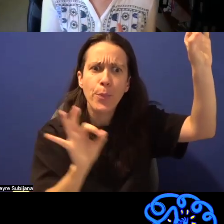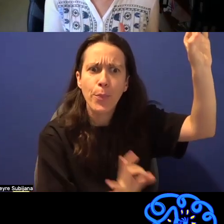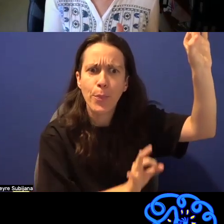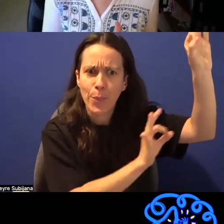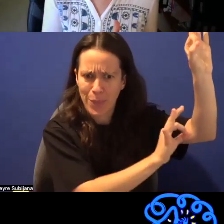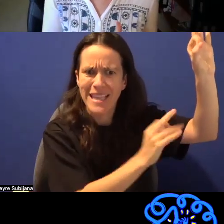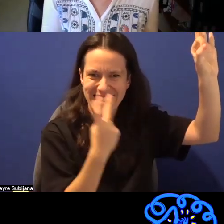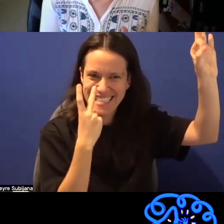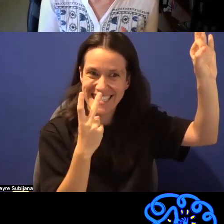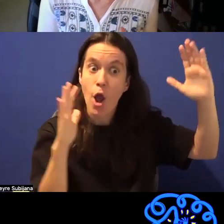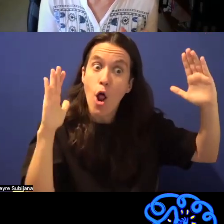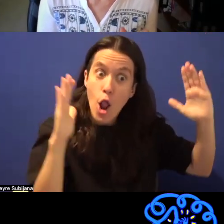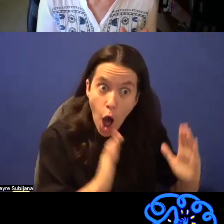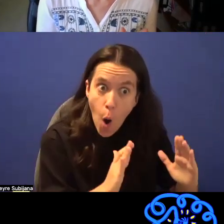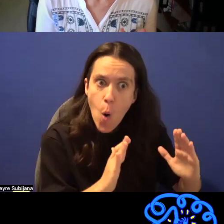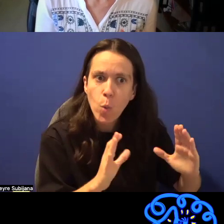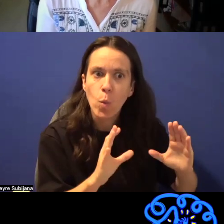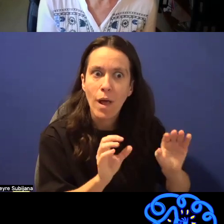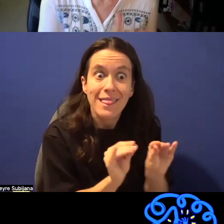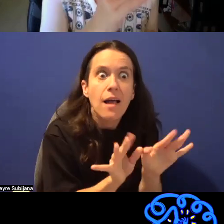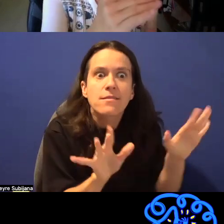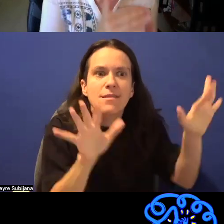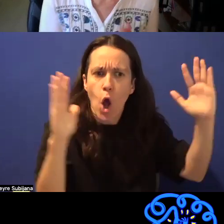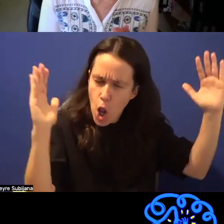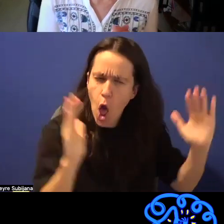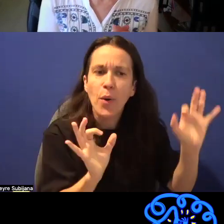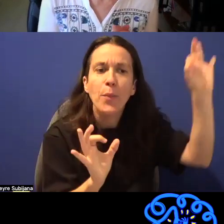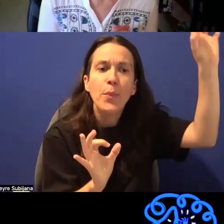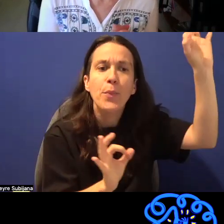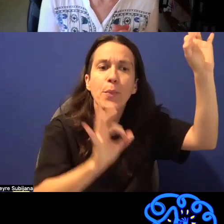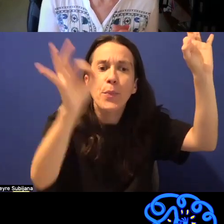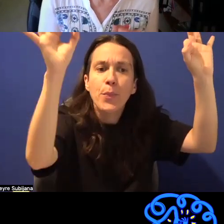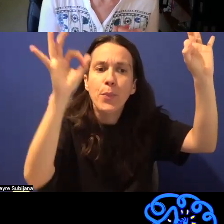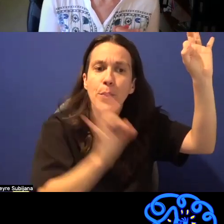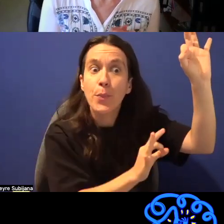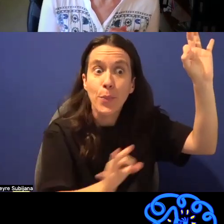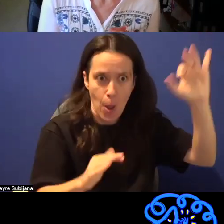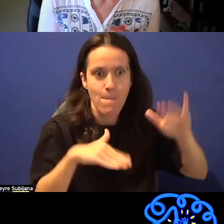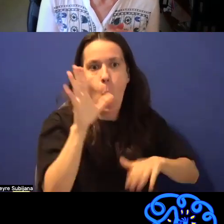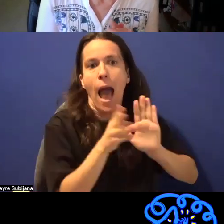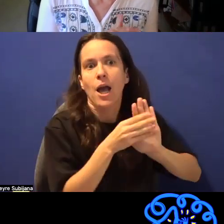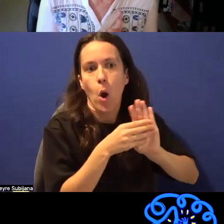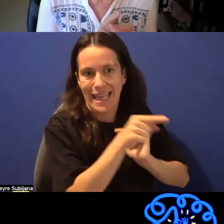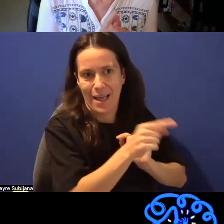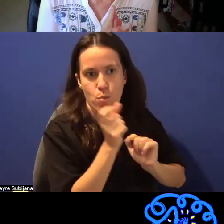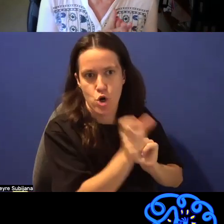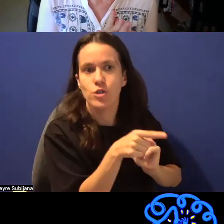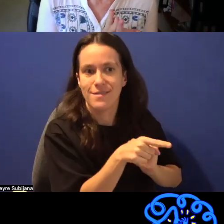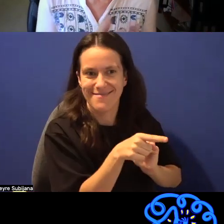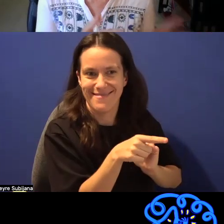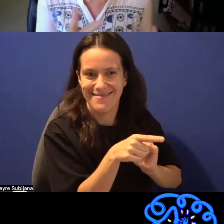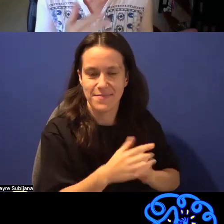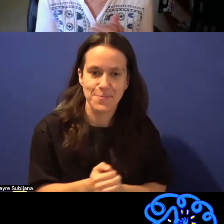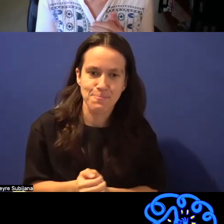lower the semantic density, then you see more iconic words. So one question